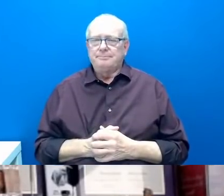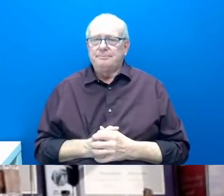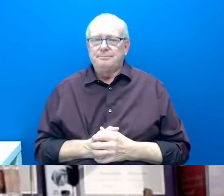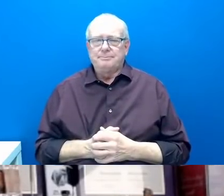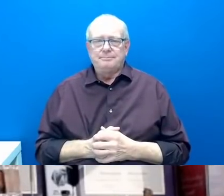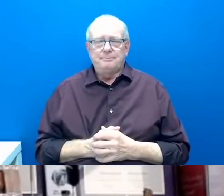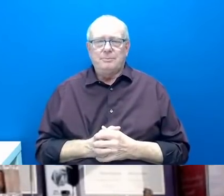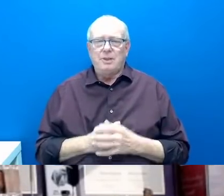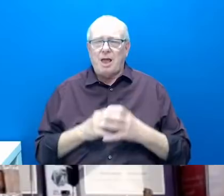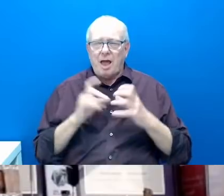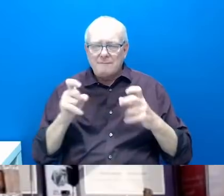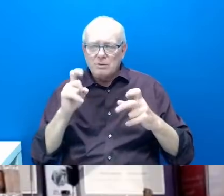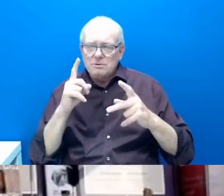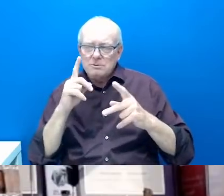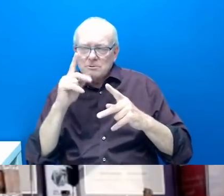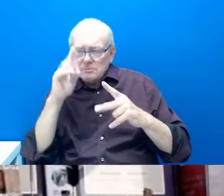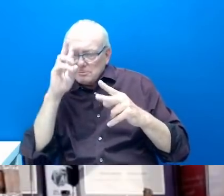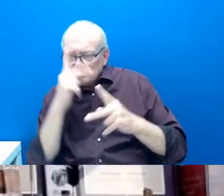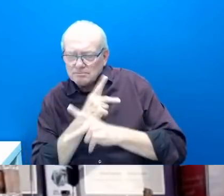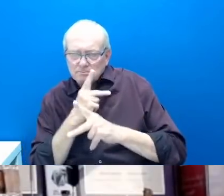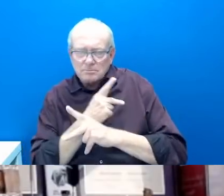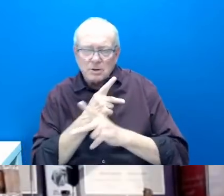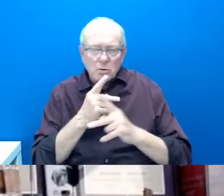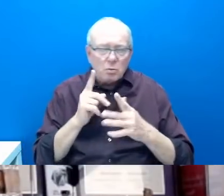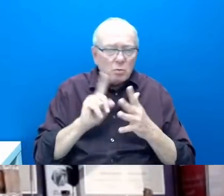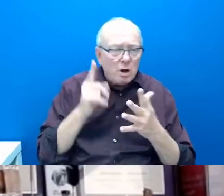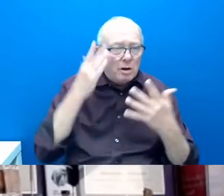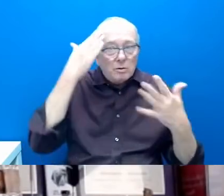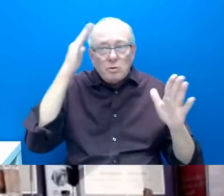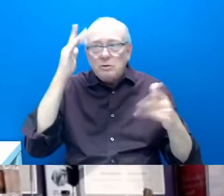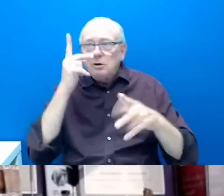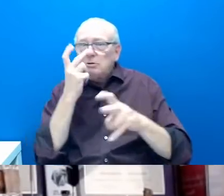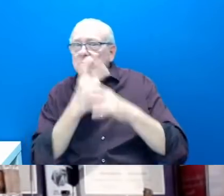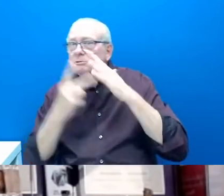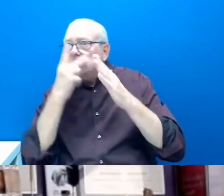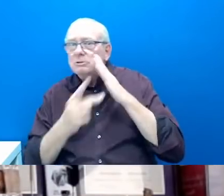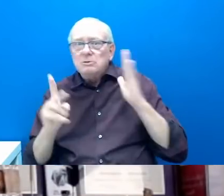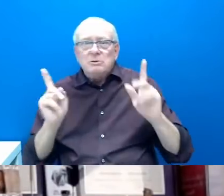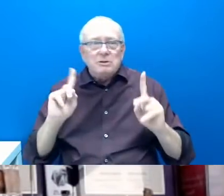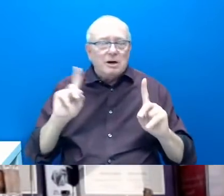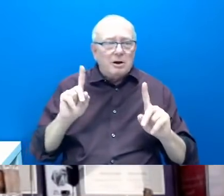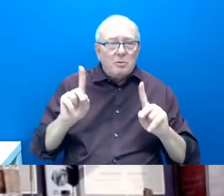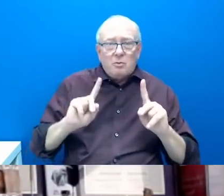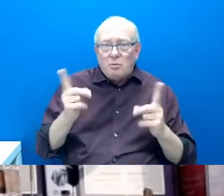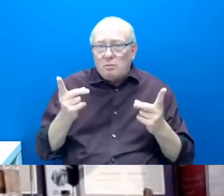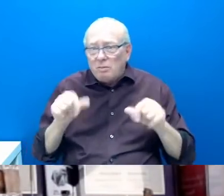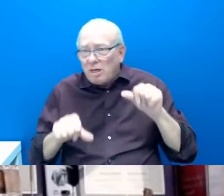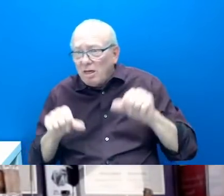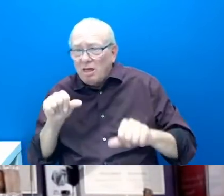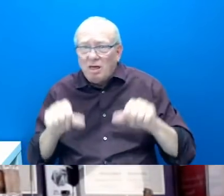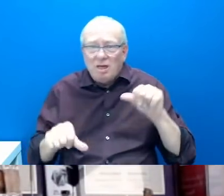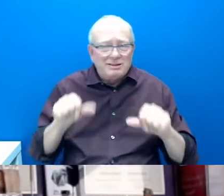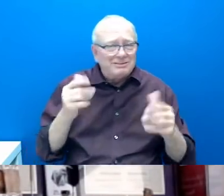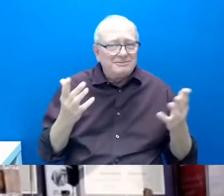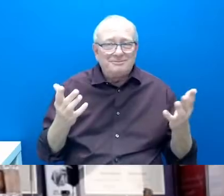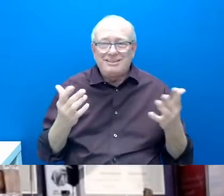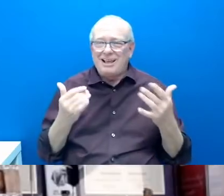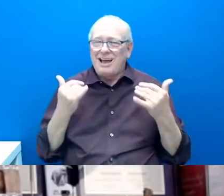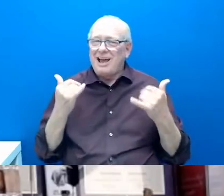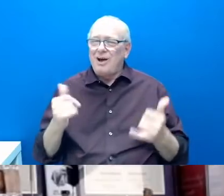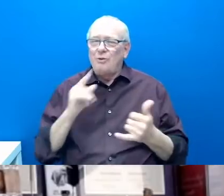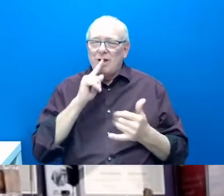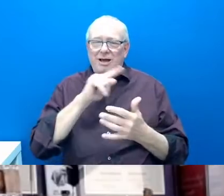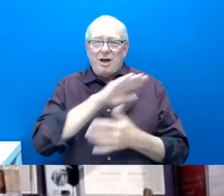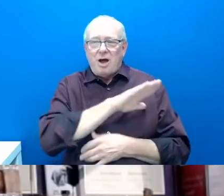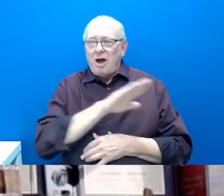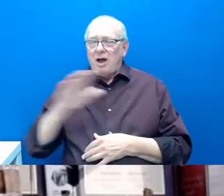comparison. There's a lot of calculations, I should say, that people are leery of, and I don't know how that looks at this point in time, given the high demands across